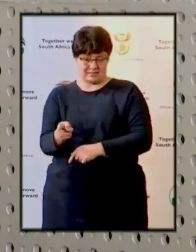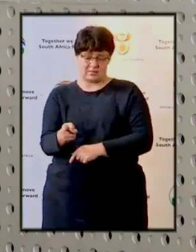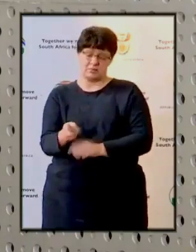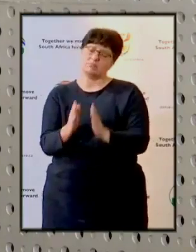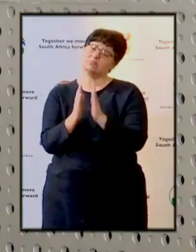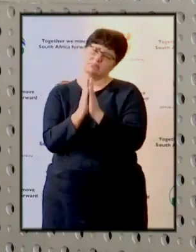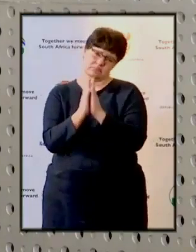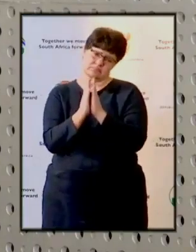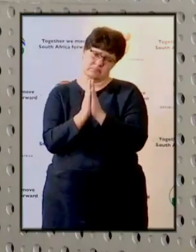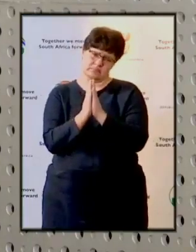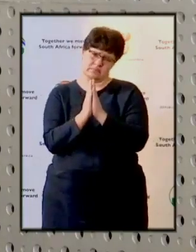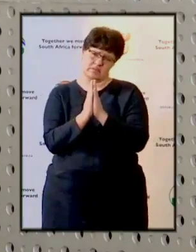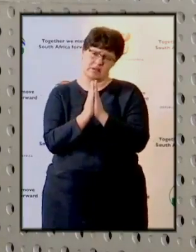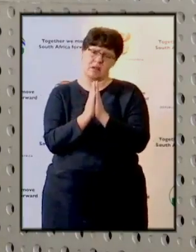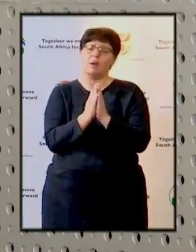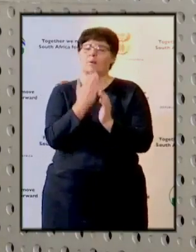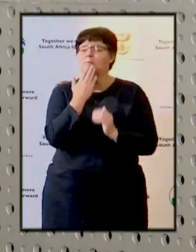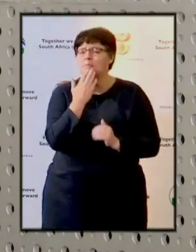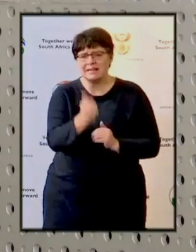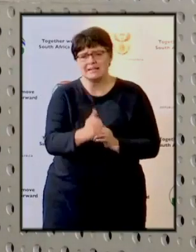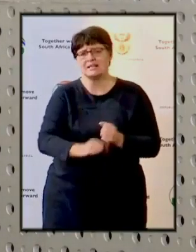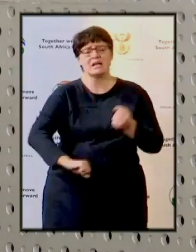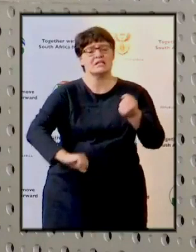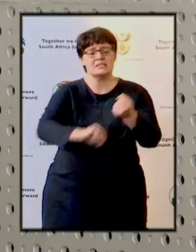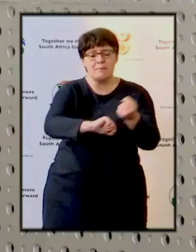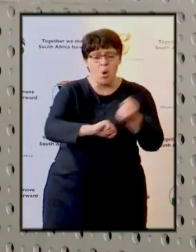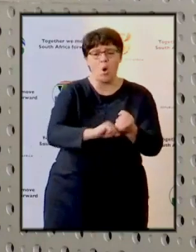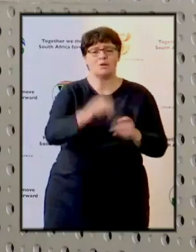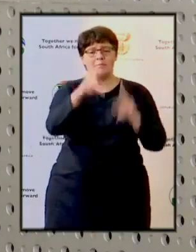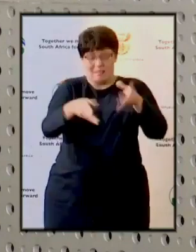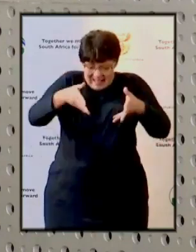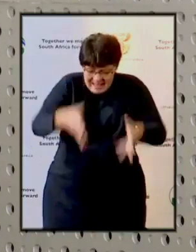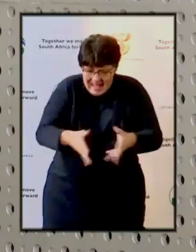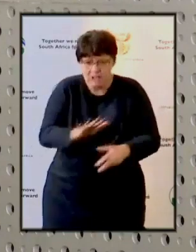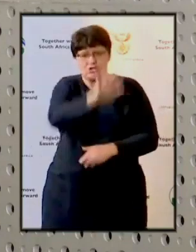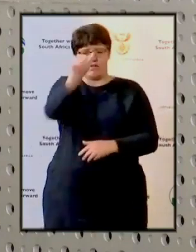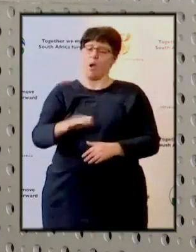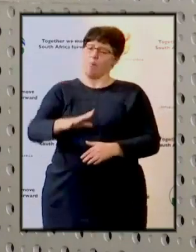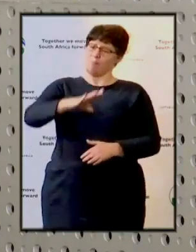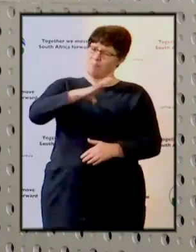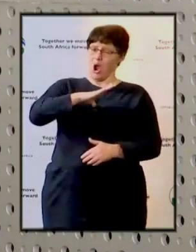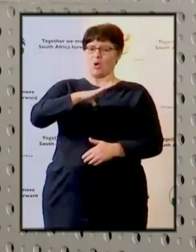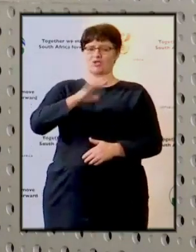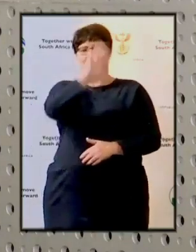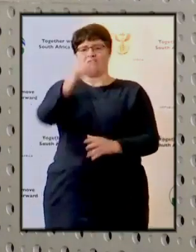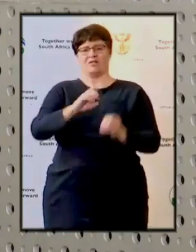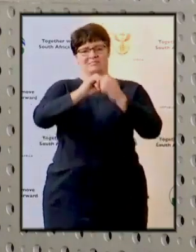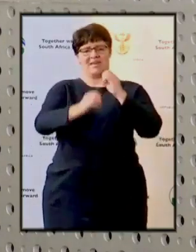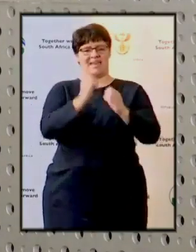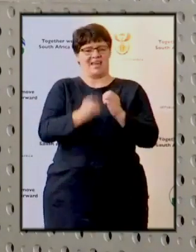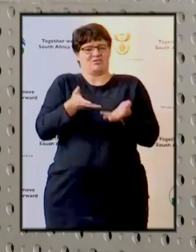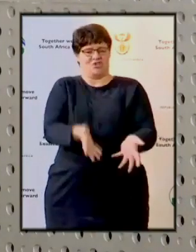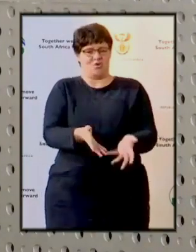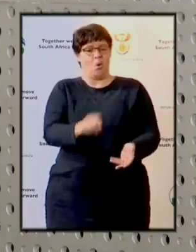everyone to do everything possible to support local manufacturers and proudly South African-made products, because that will